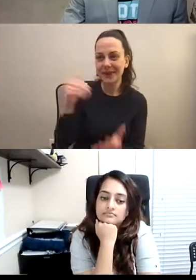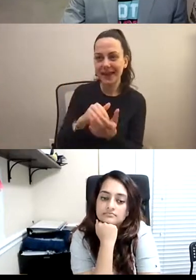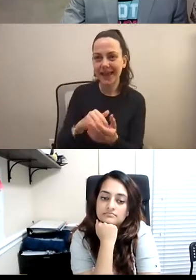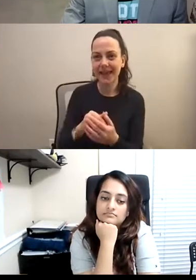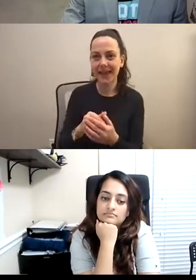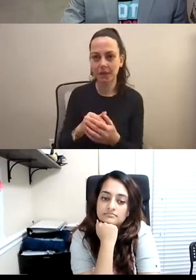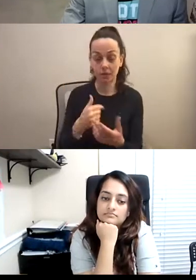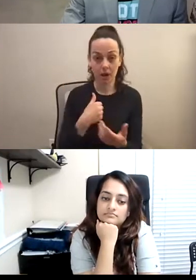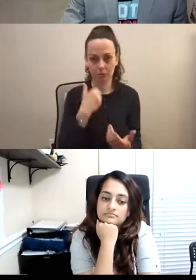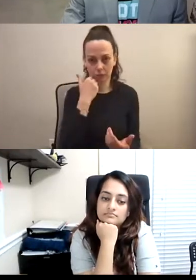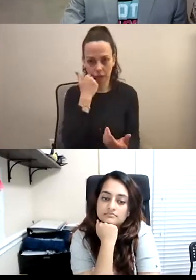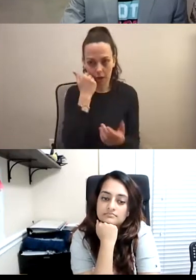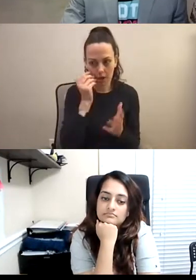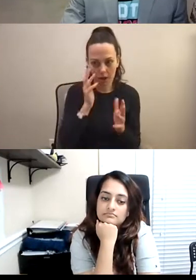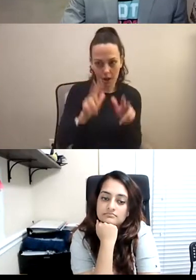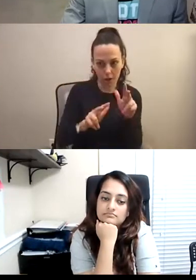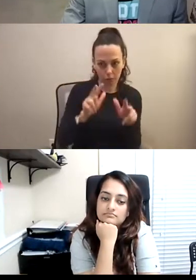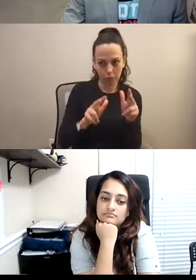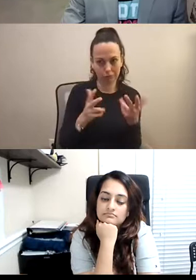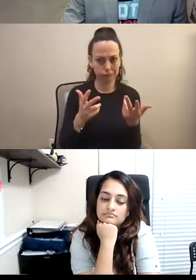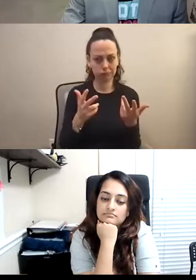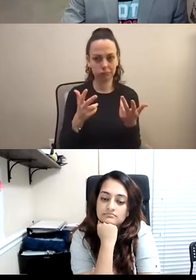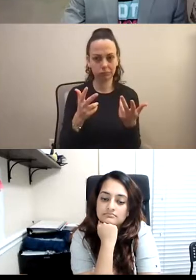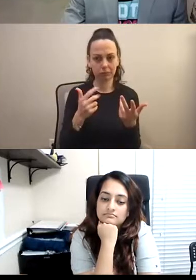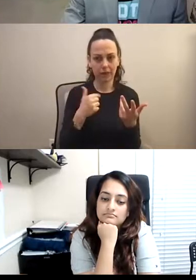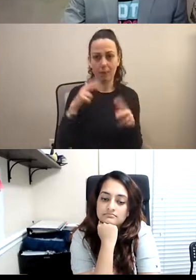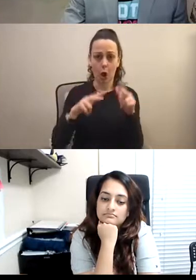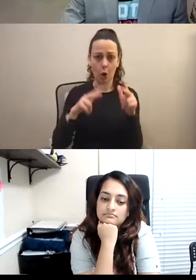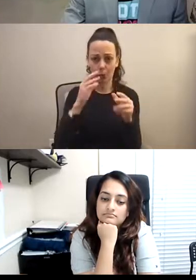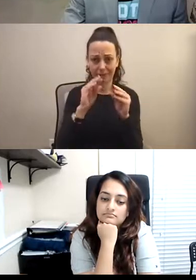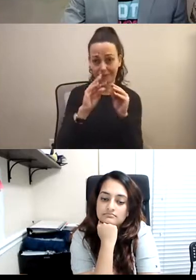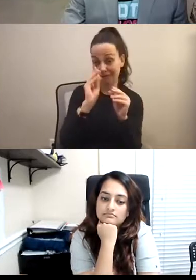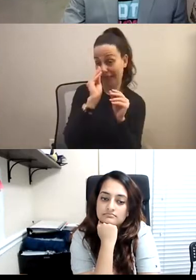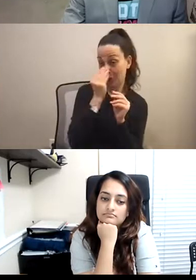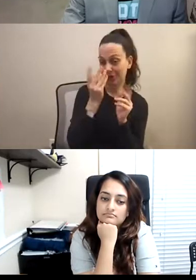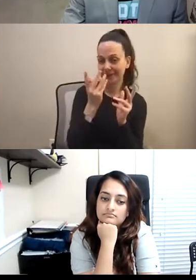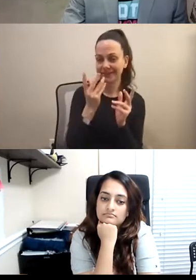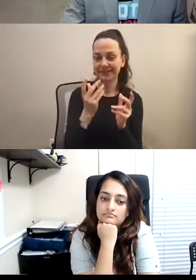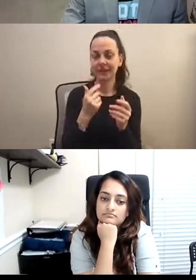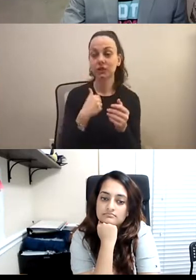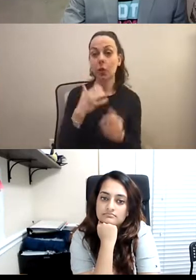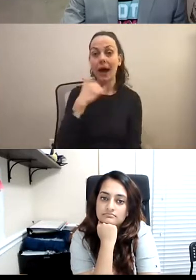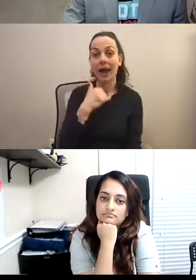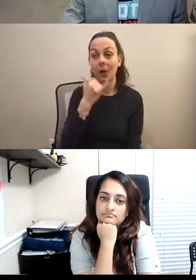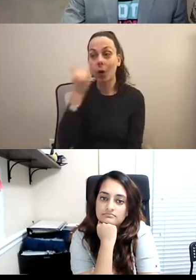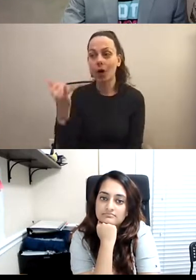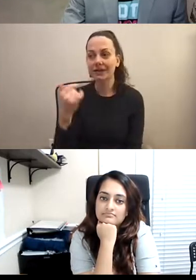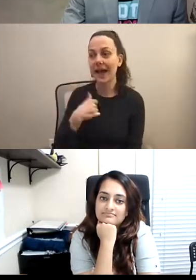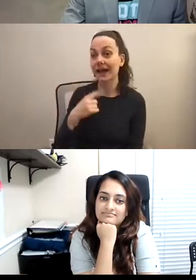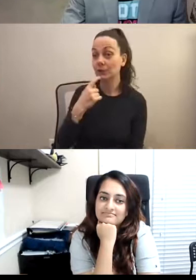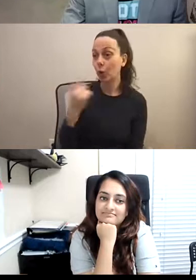shy and awkward. I'm an awkward like flower. I have no game whatsoever. So I called him and said, I'd love to see you